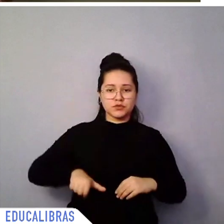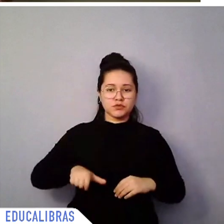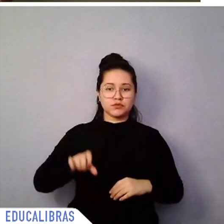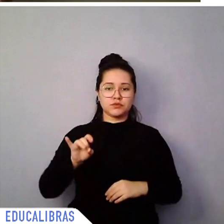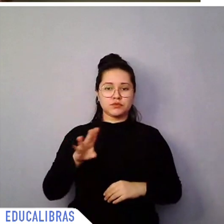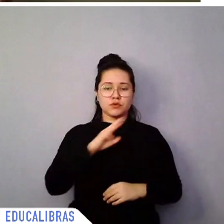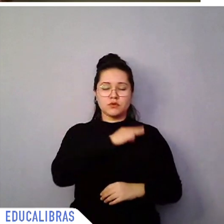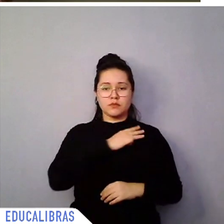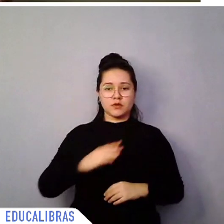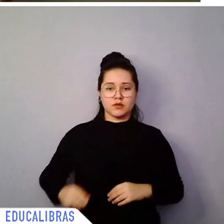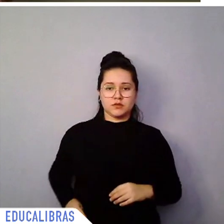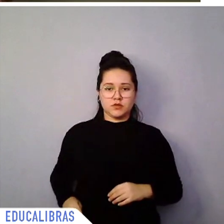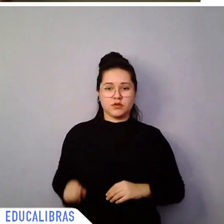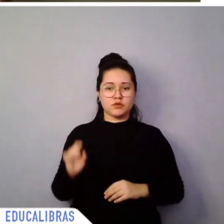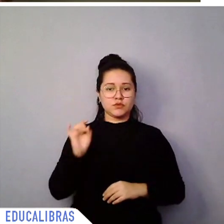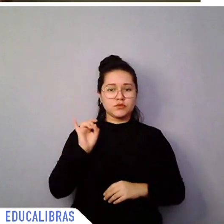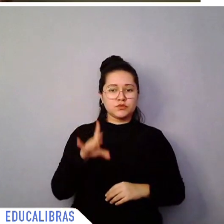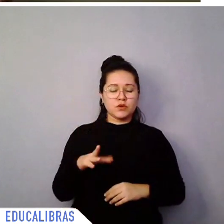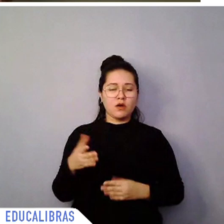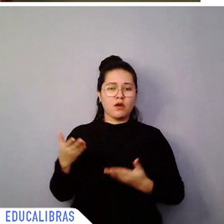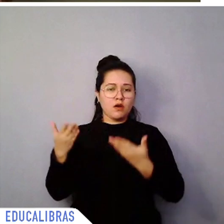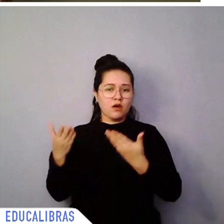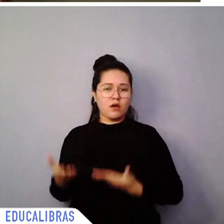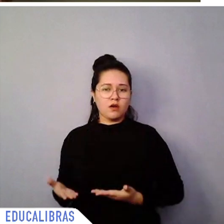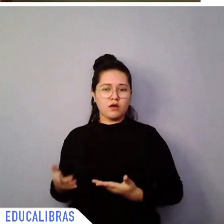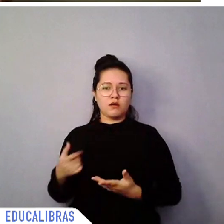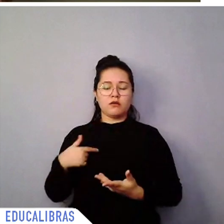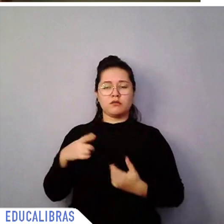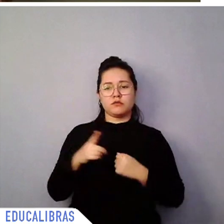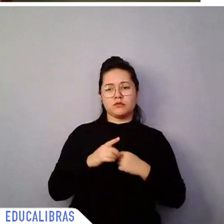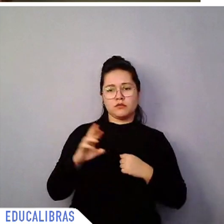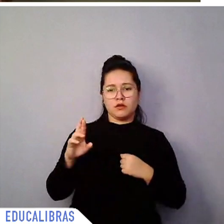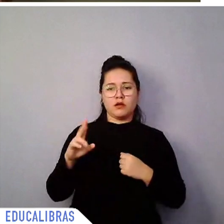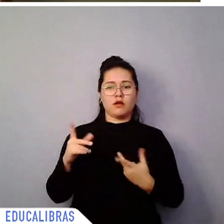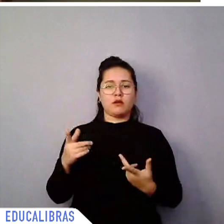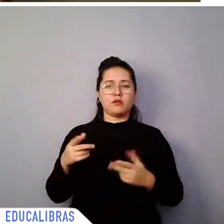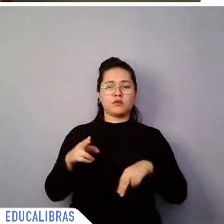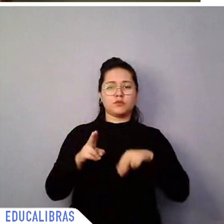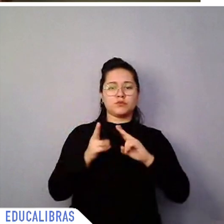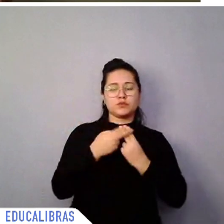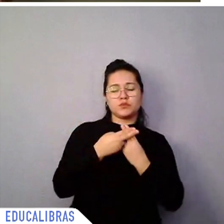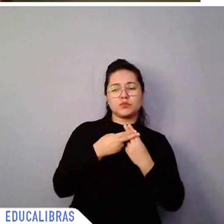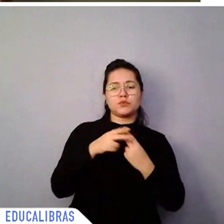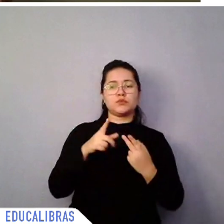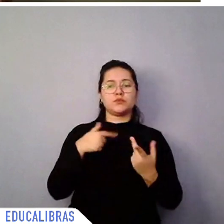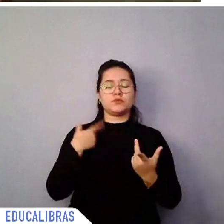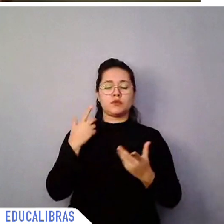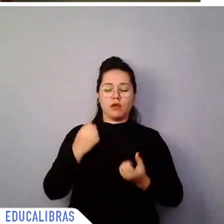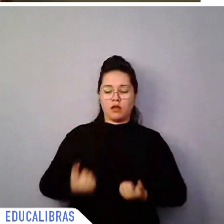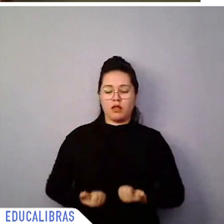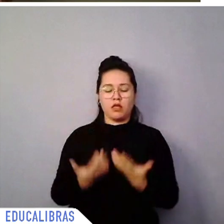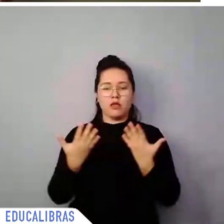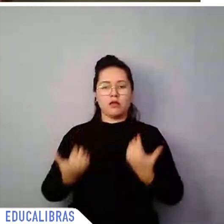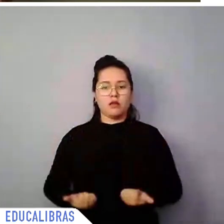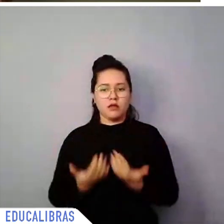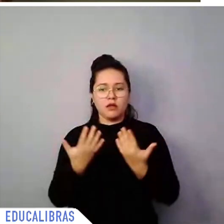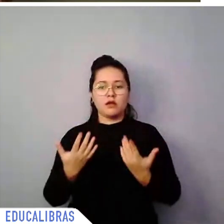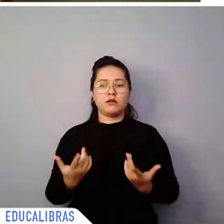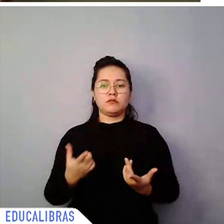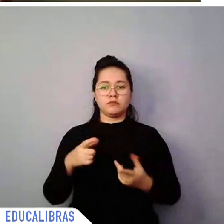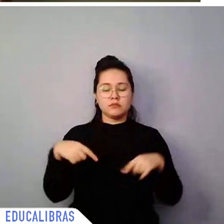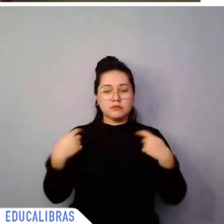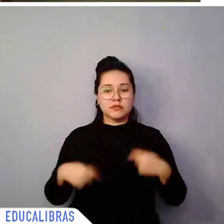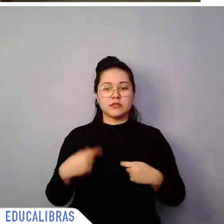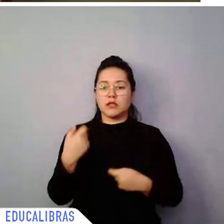decision made by the minister or by the government to have this or that incorporated